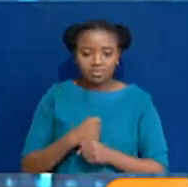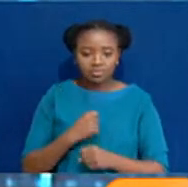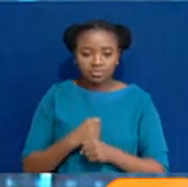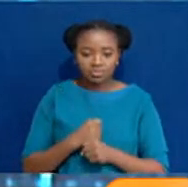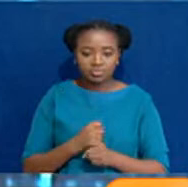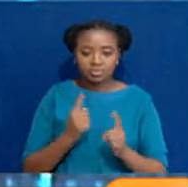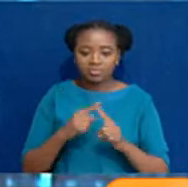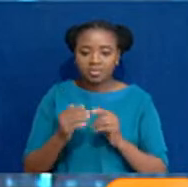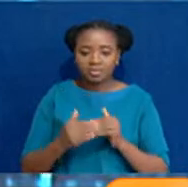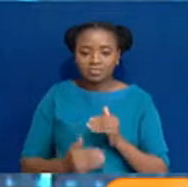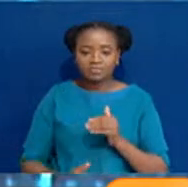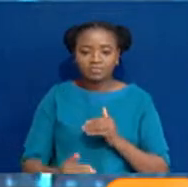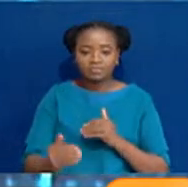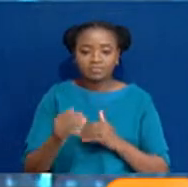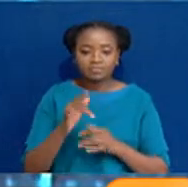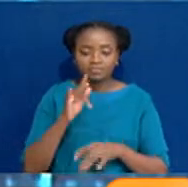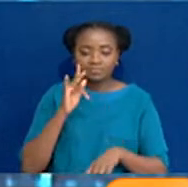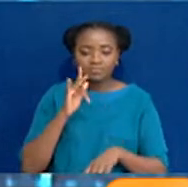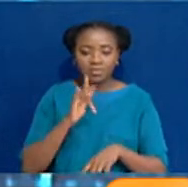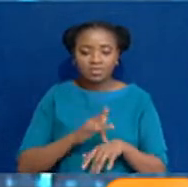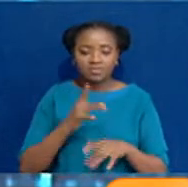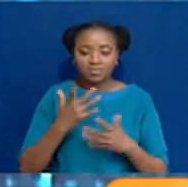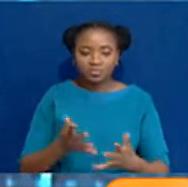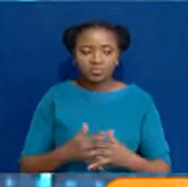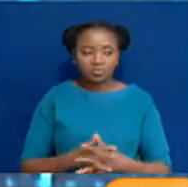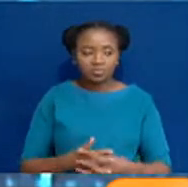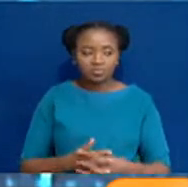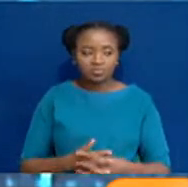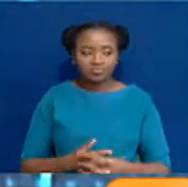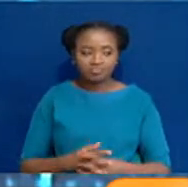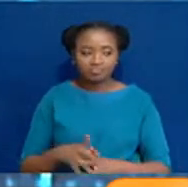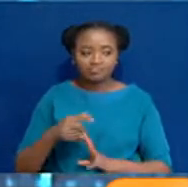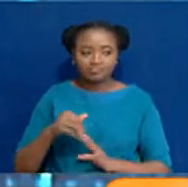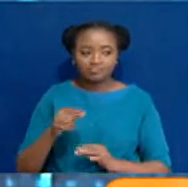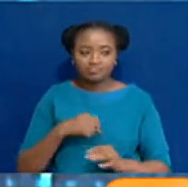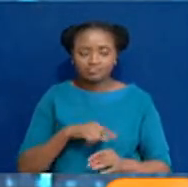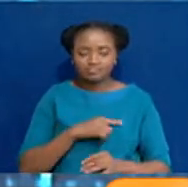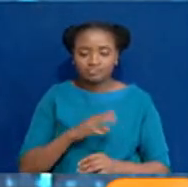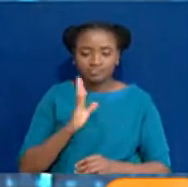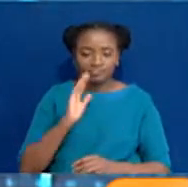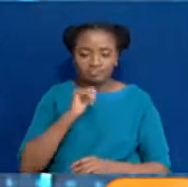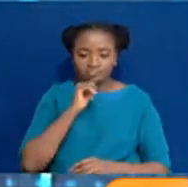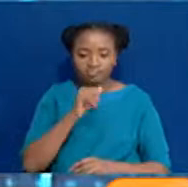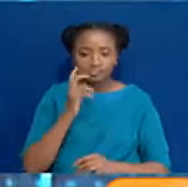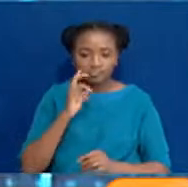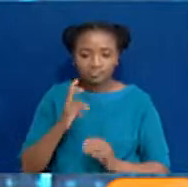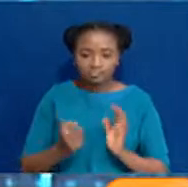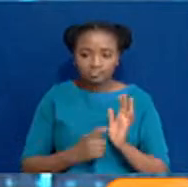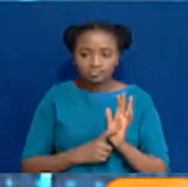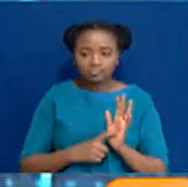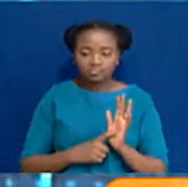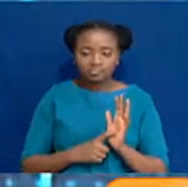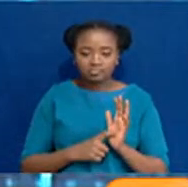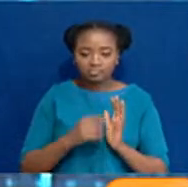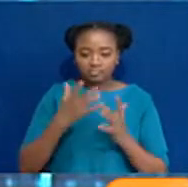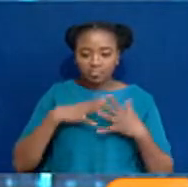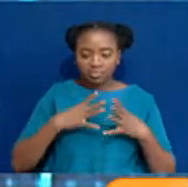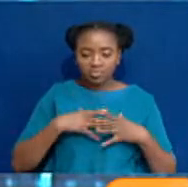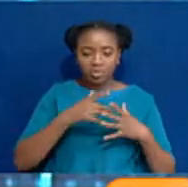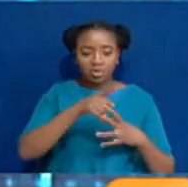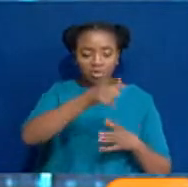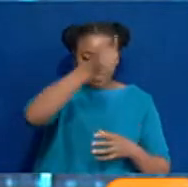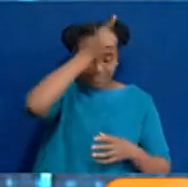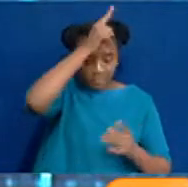will be the net effect? The net effect is that we will no longer witness rural urban migration by the youth in search of